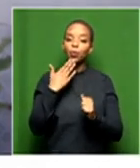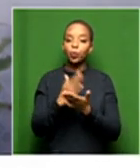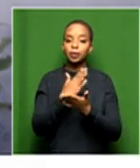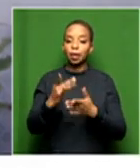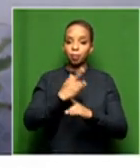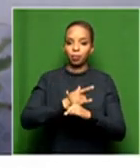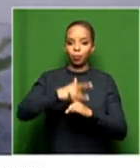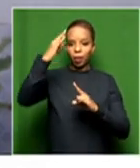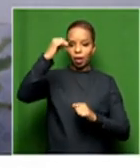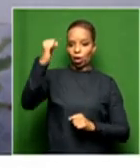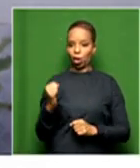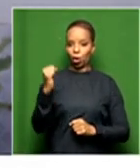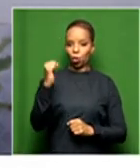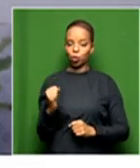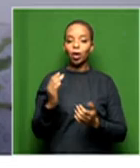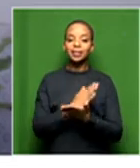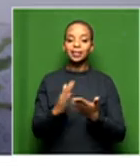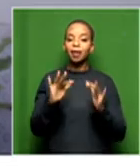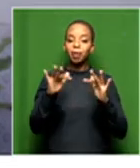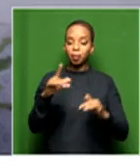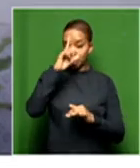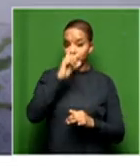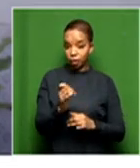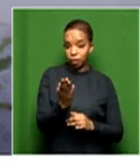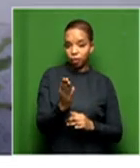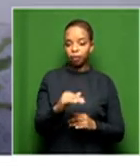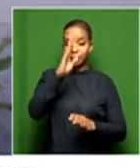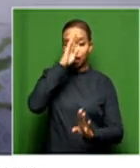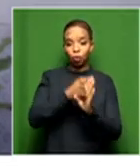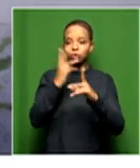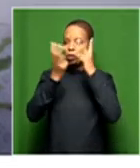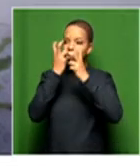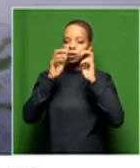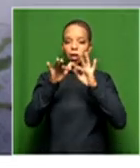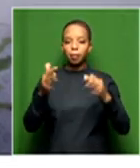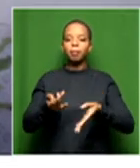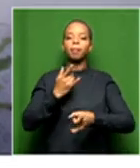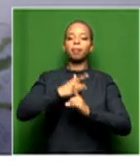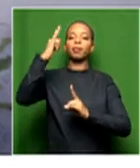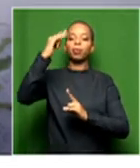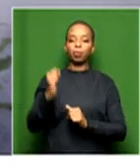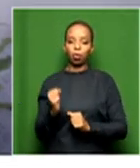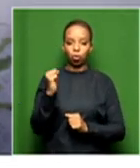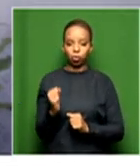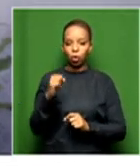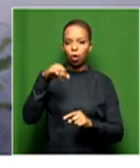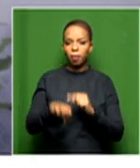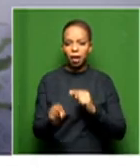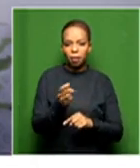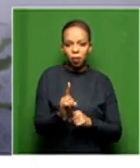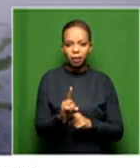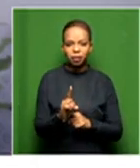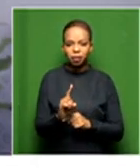Some psychologists, believe it or not, track the people around the world that have won the lottery. And what they find is that there is about a